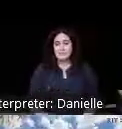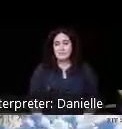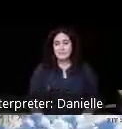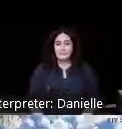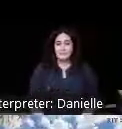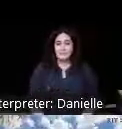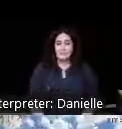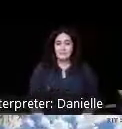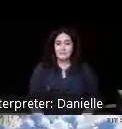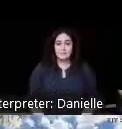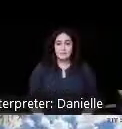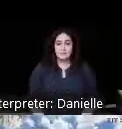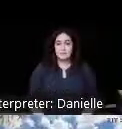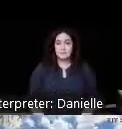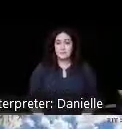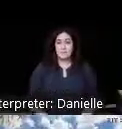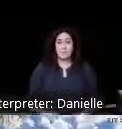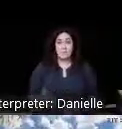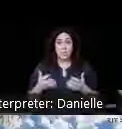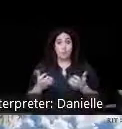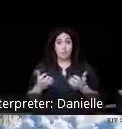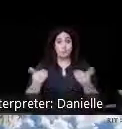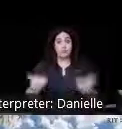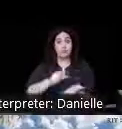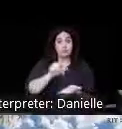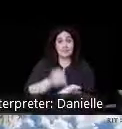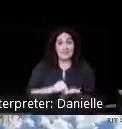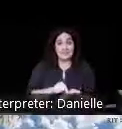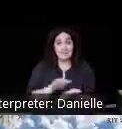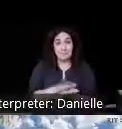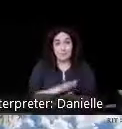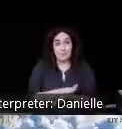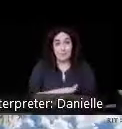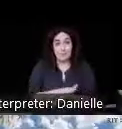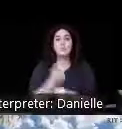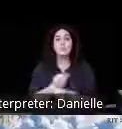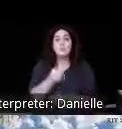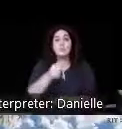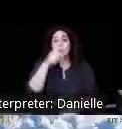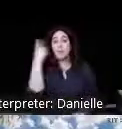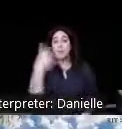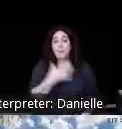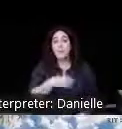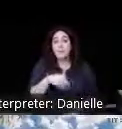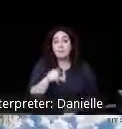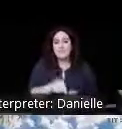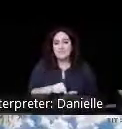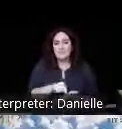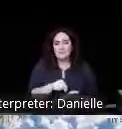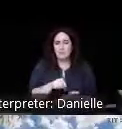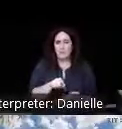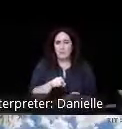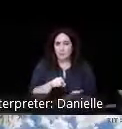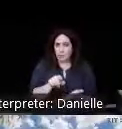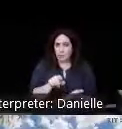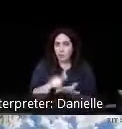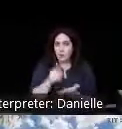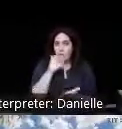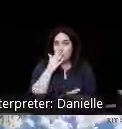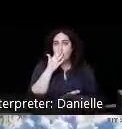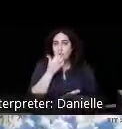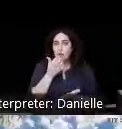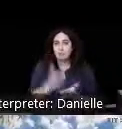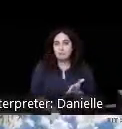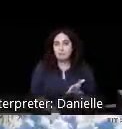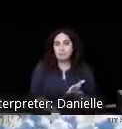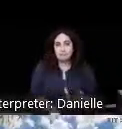we like to print our papers, if you print the paper out in black and white, then you're going to lose that visual information. And now